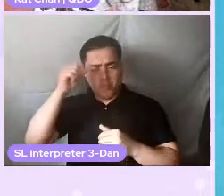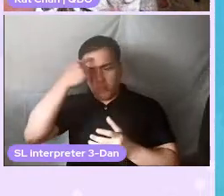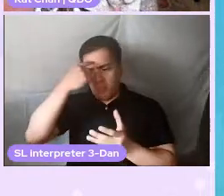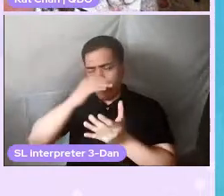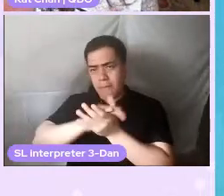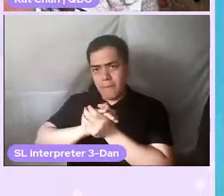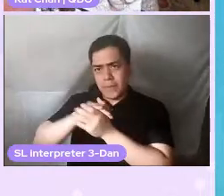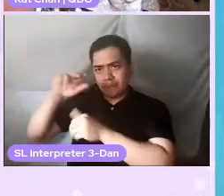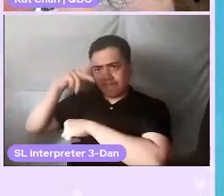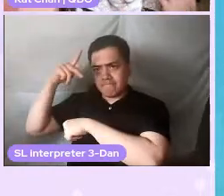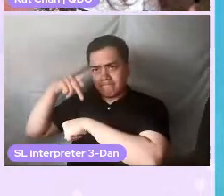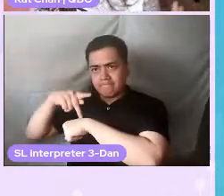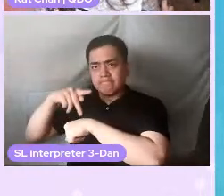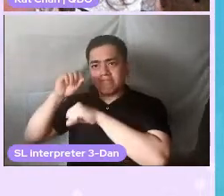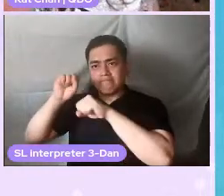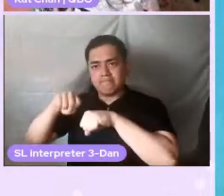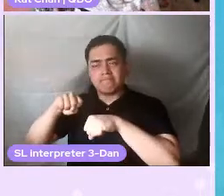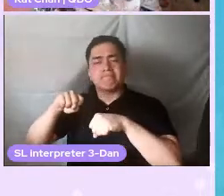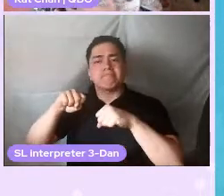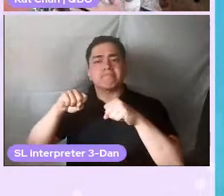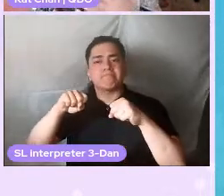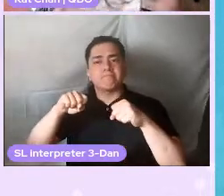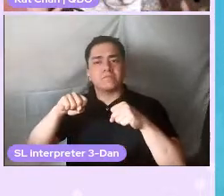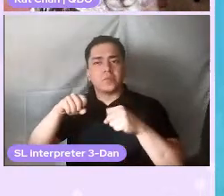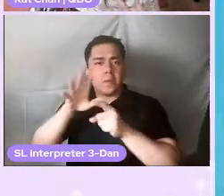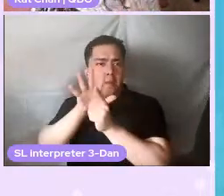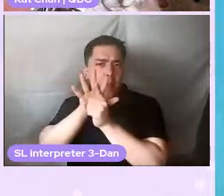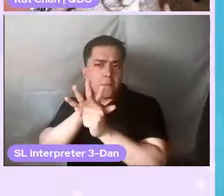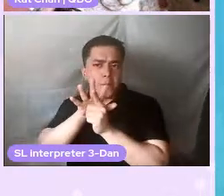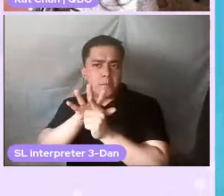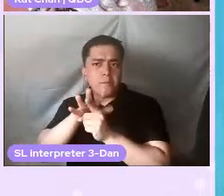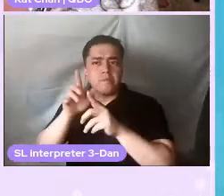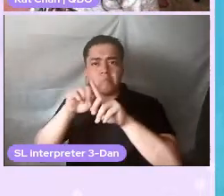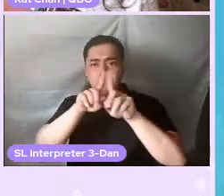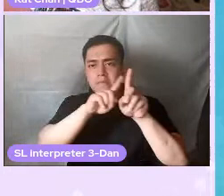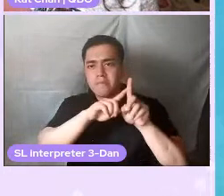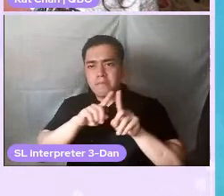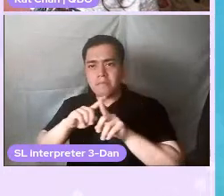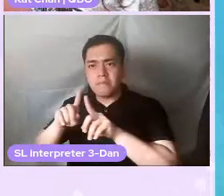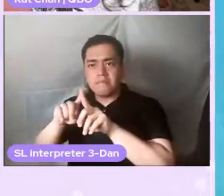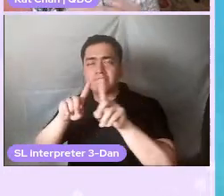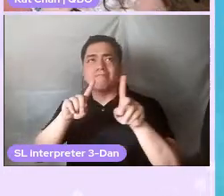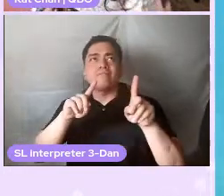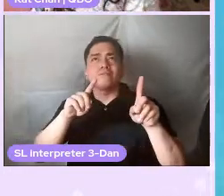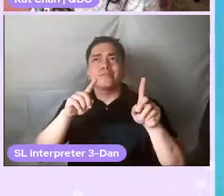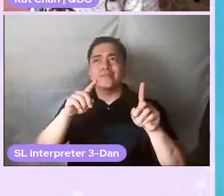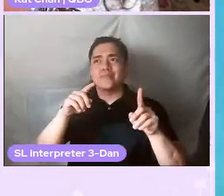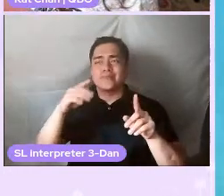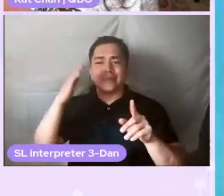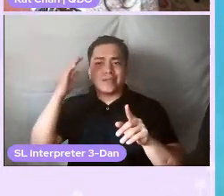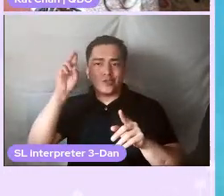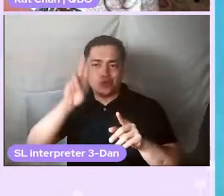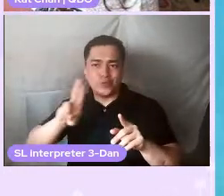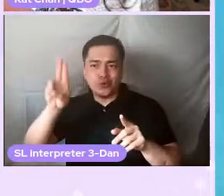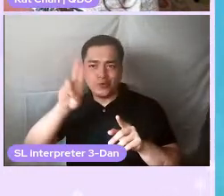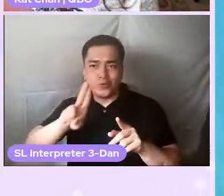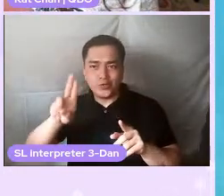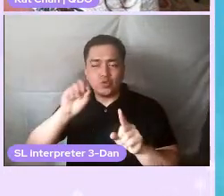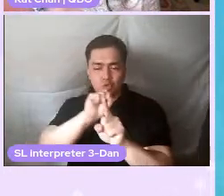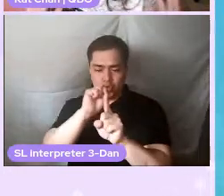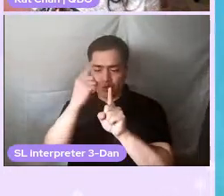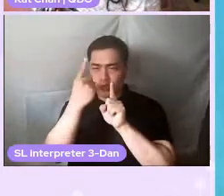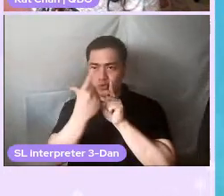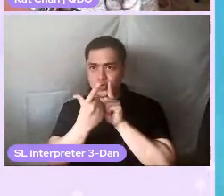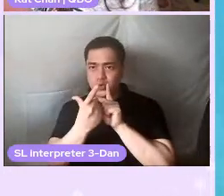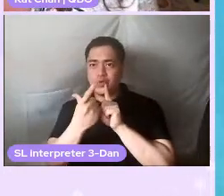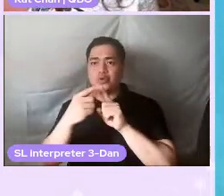of tech, right? And we're already famous for being, you know, the most engaged in social media and all of these things, but also building some of these technologies that can